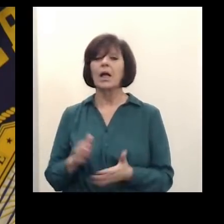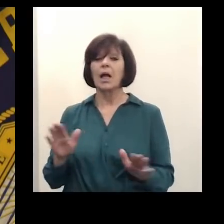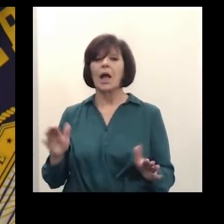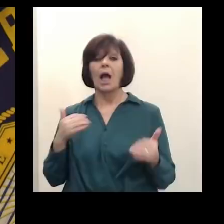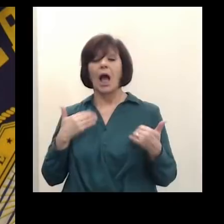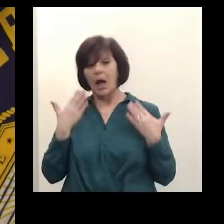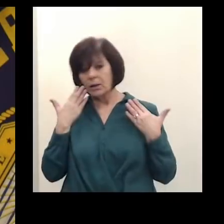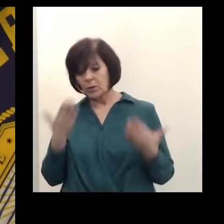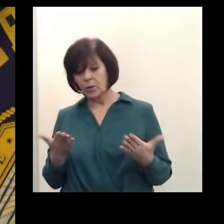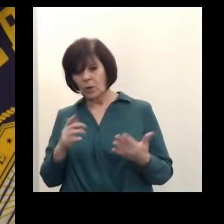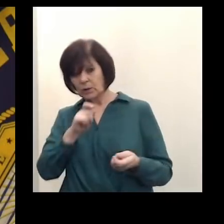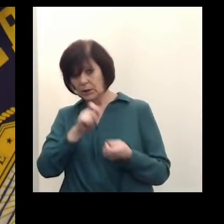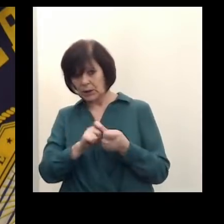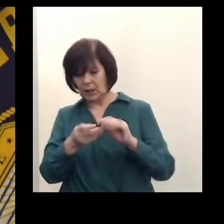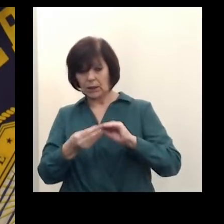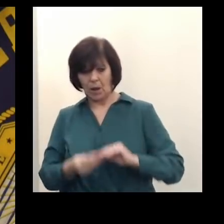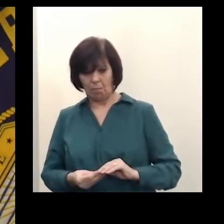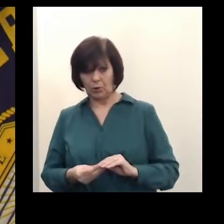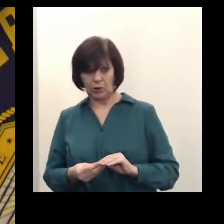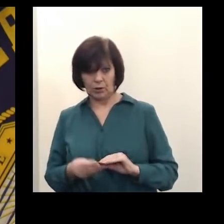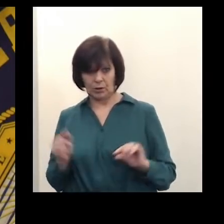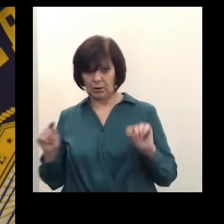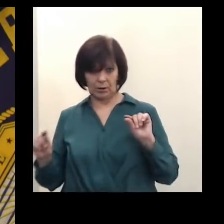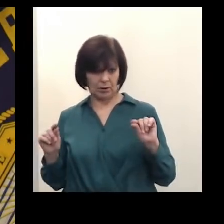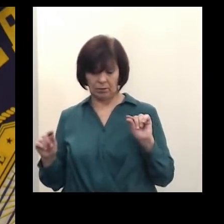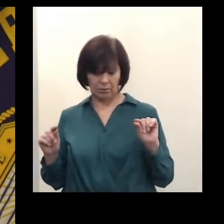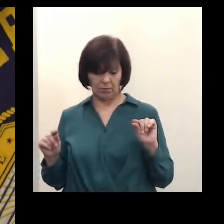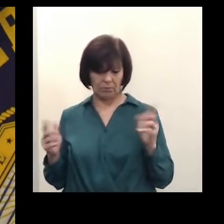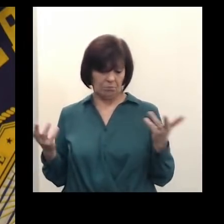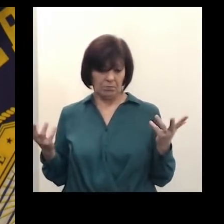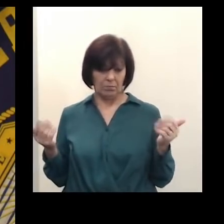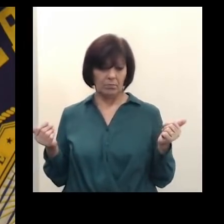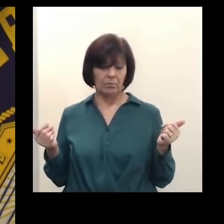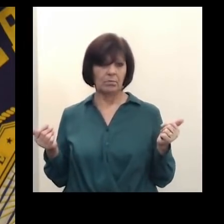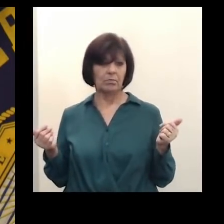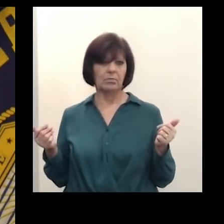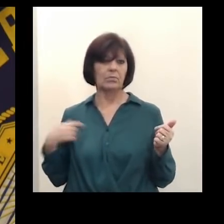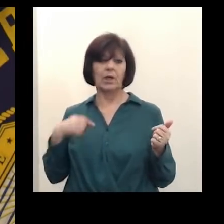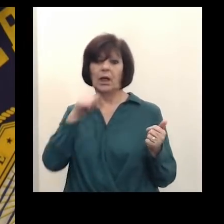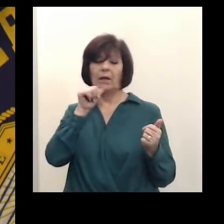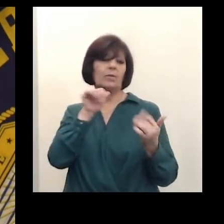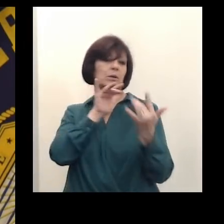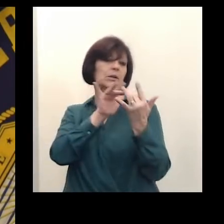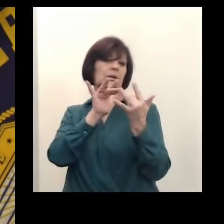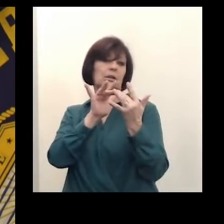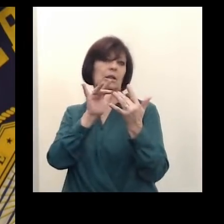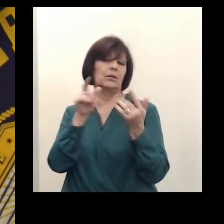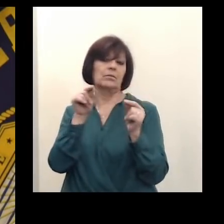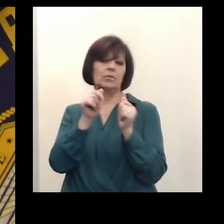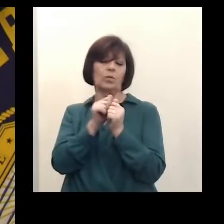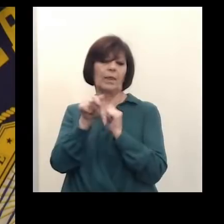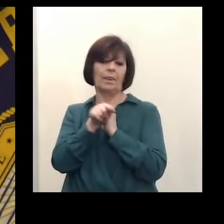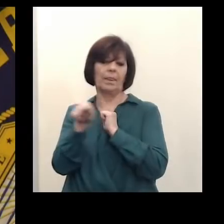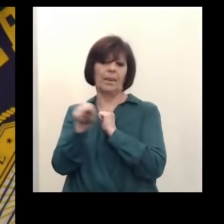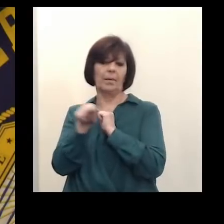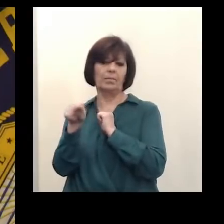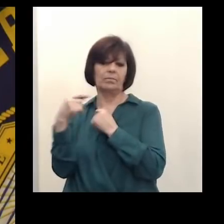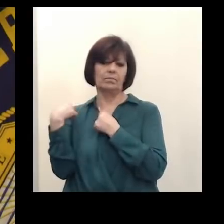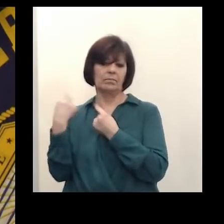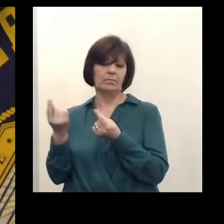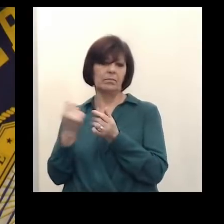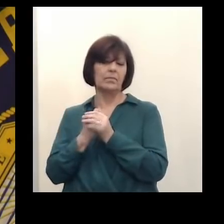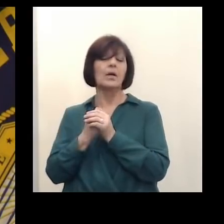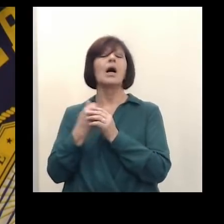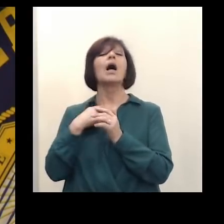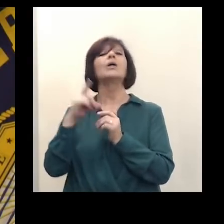numbers associated with Kaleida and Catholics. I have not been in direct contact in the last couple of days with their CEOs. I do